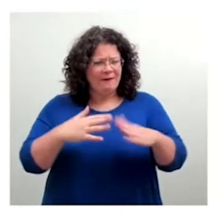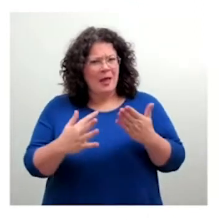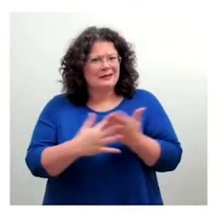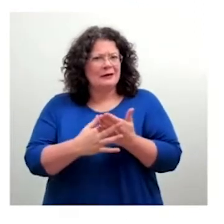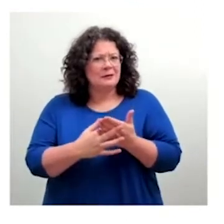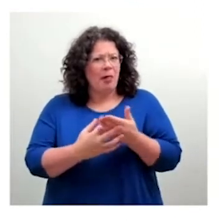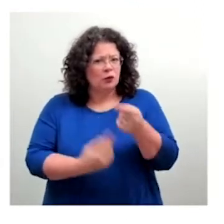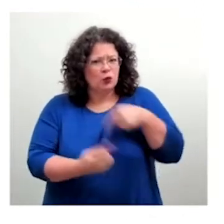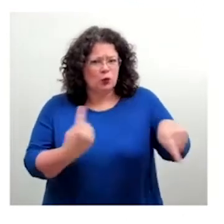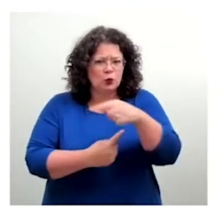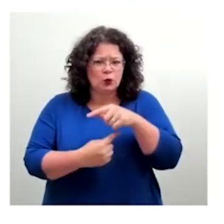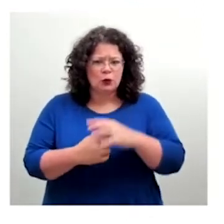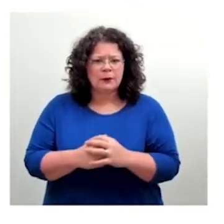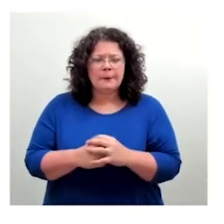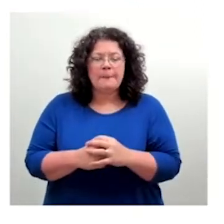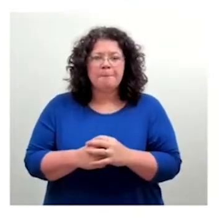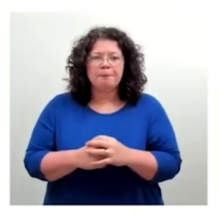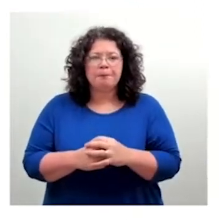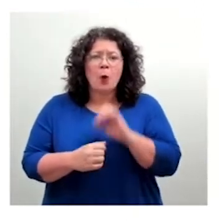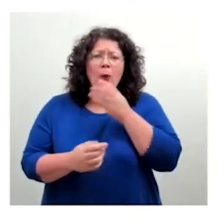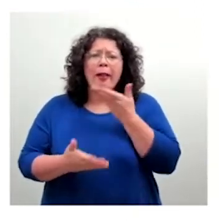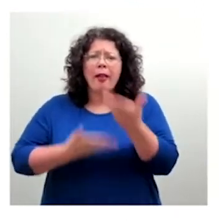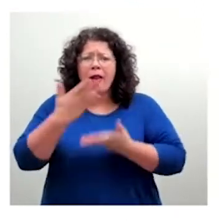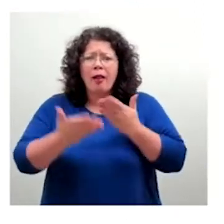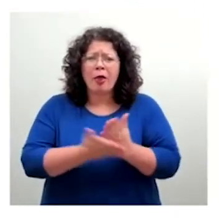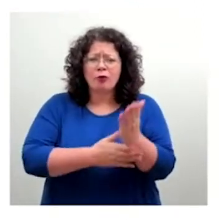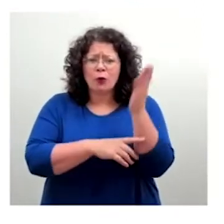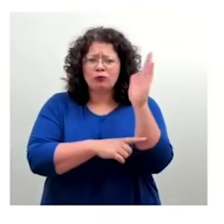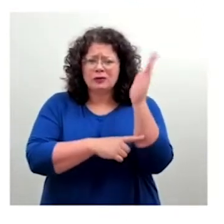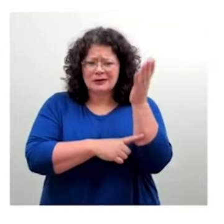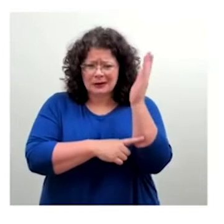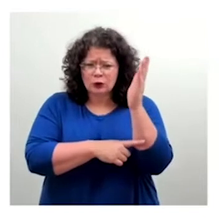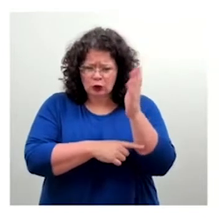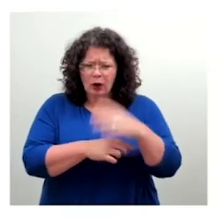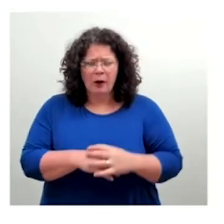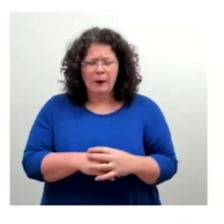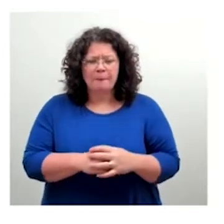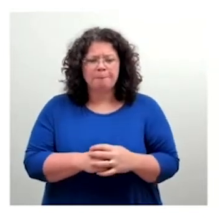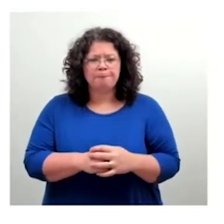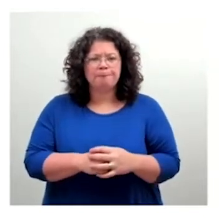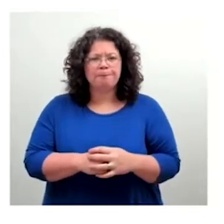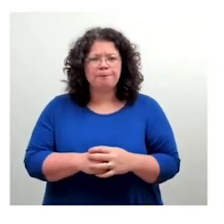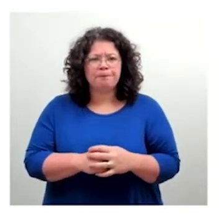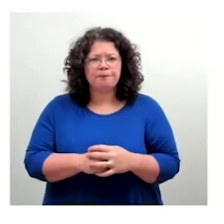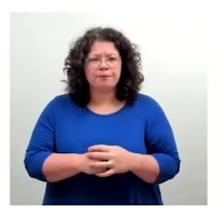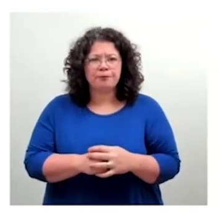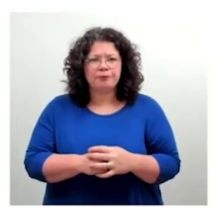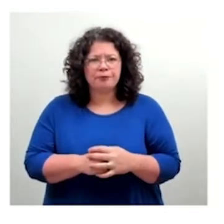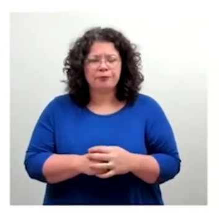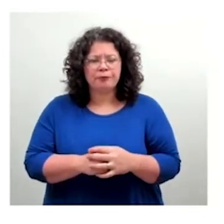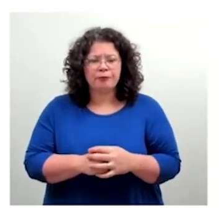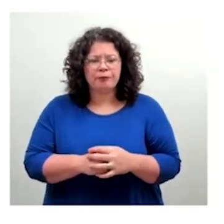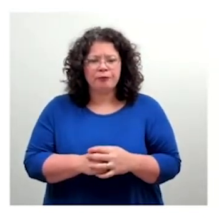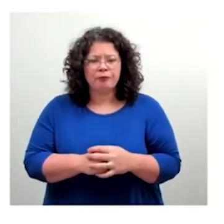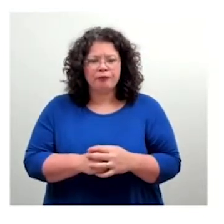I wanted to start off with a quick sort of level set that worldwide there are in the region of 300 million